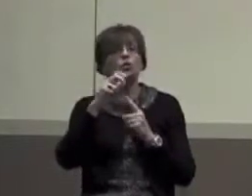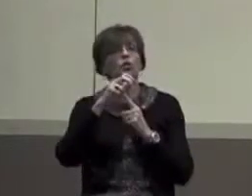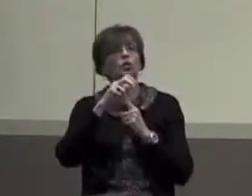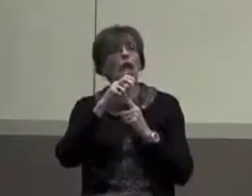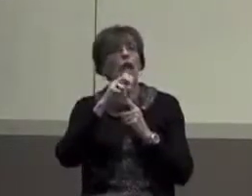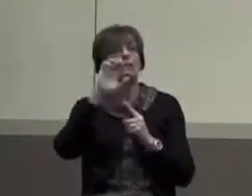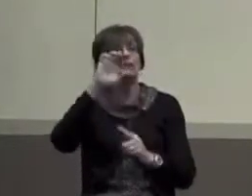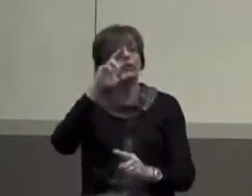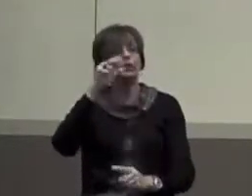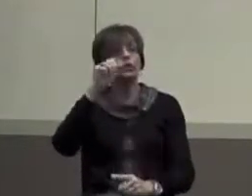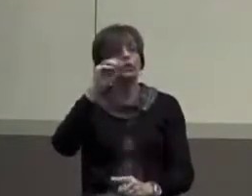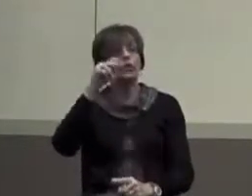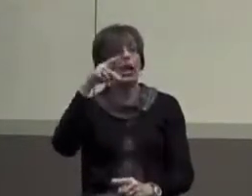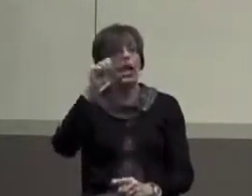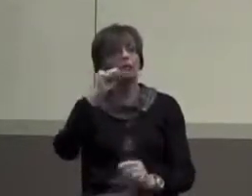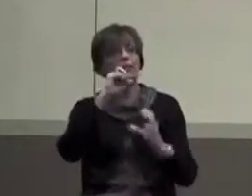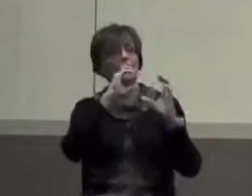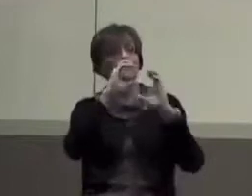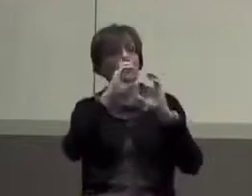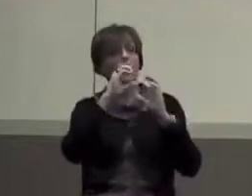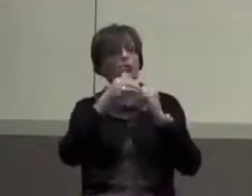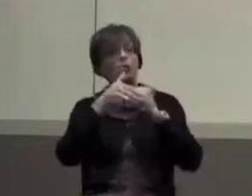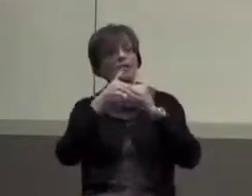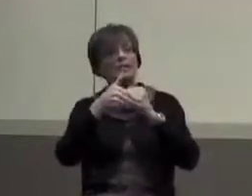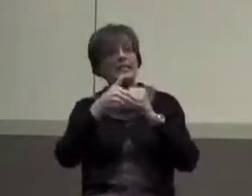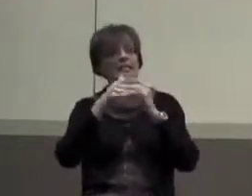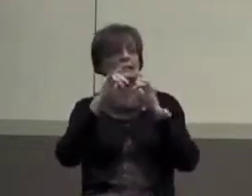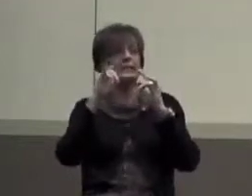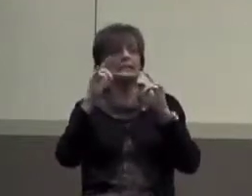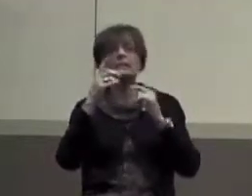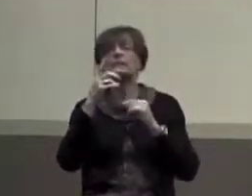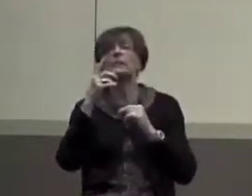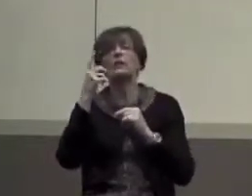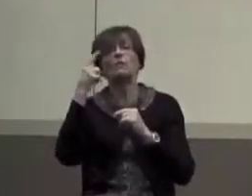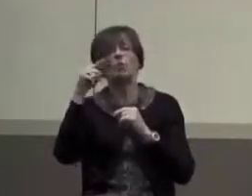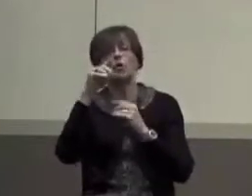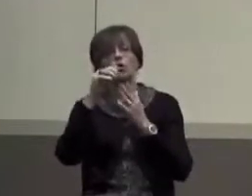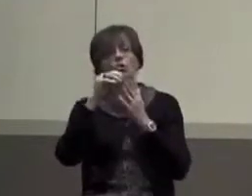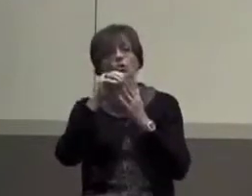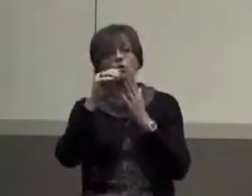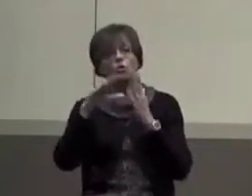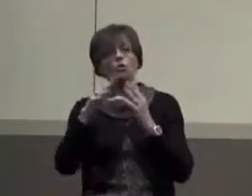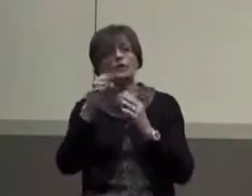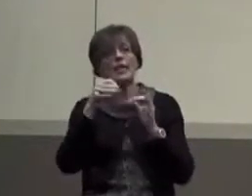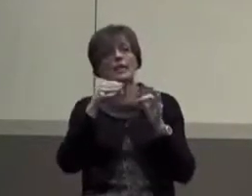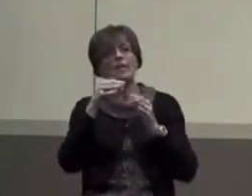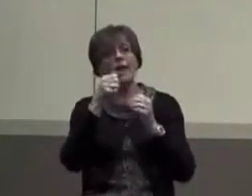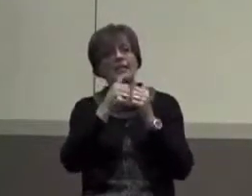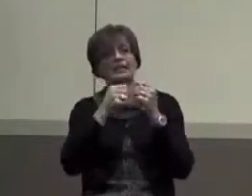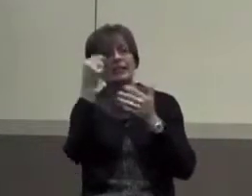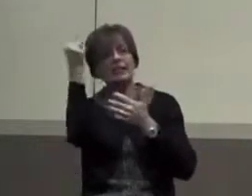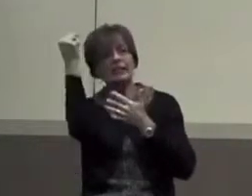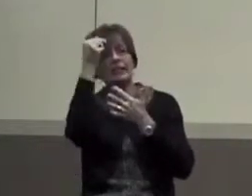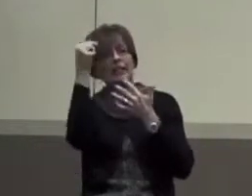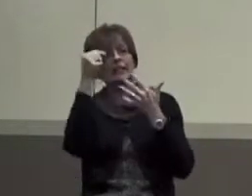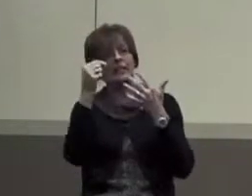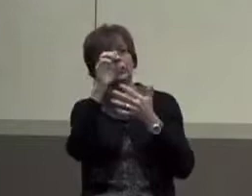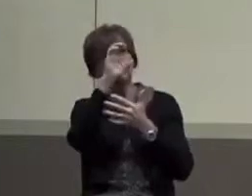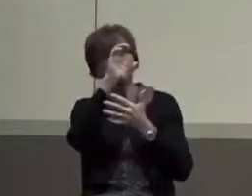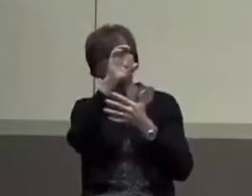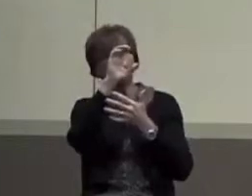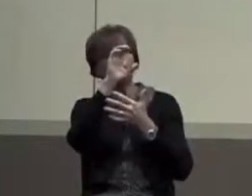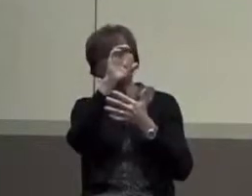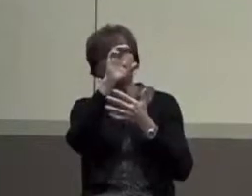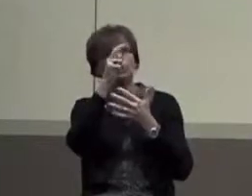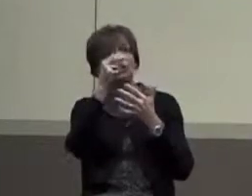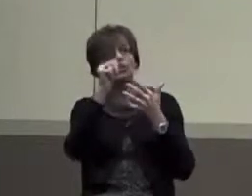for Communication, Assistance, etc., Movement of the Students, and it defines each of those and gives icons in the back of the